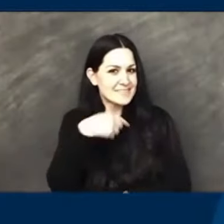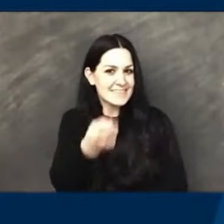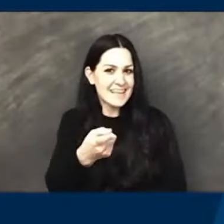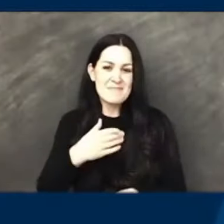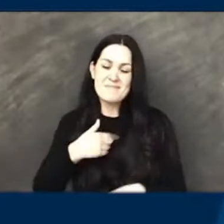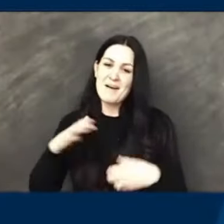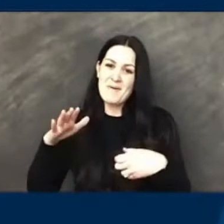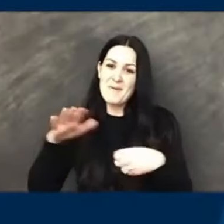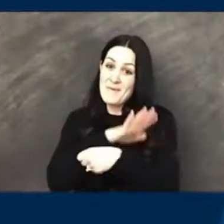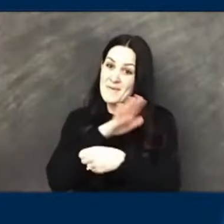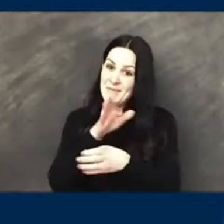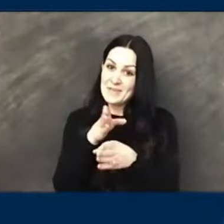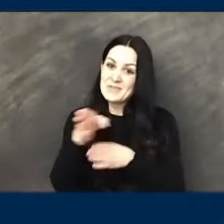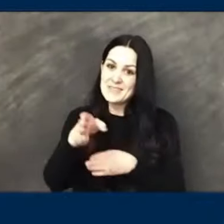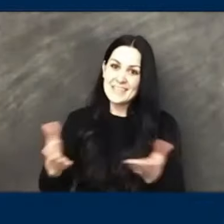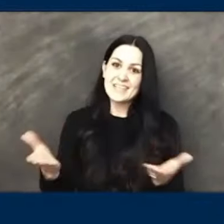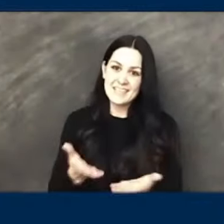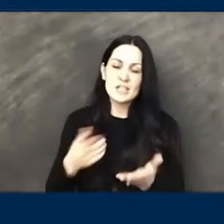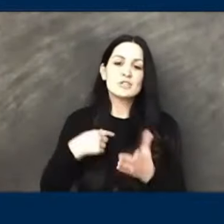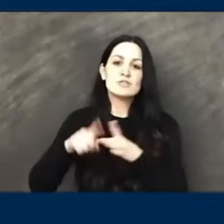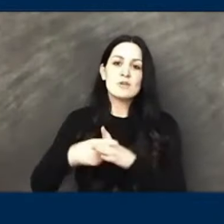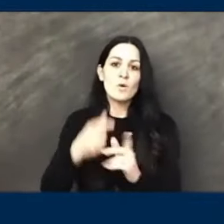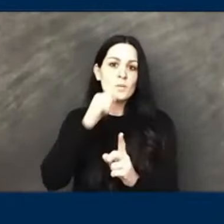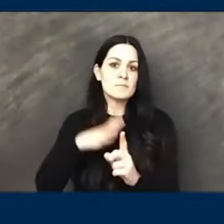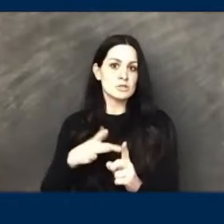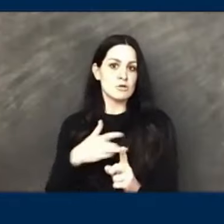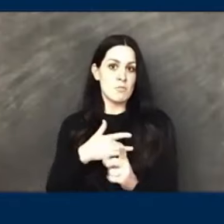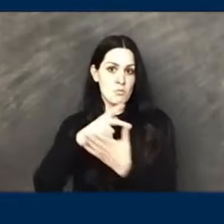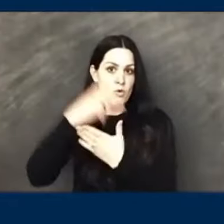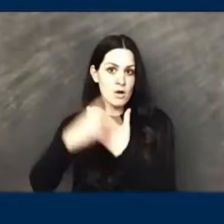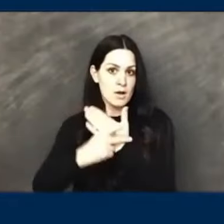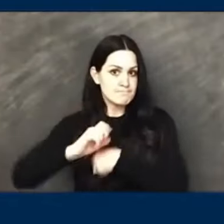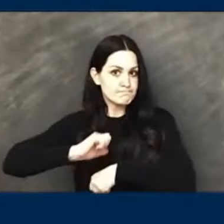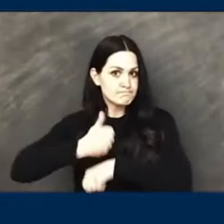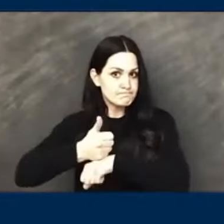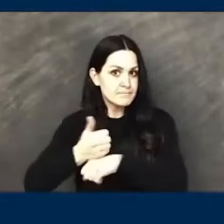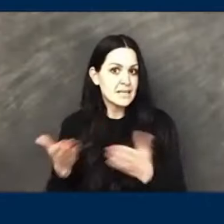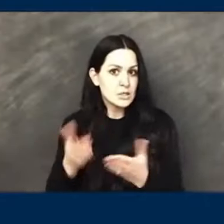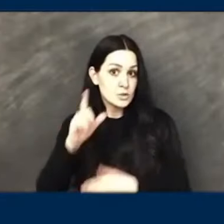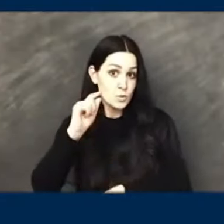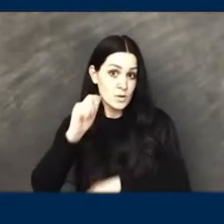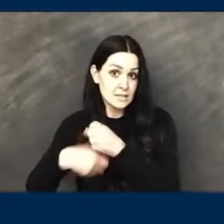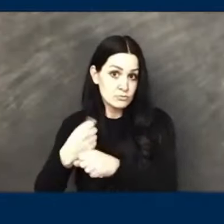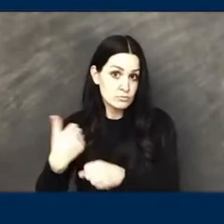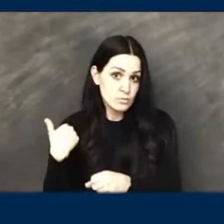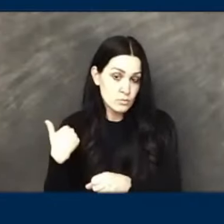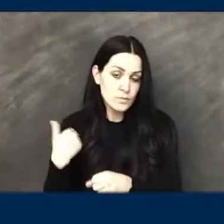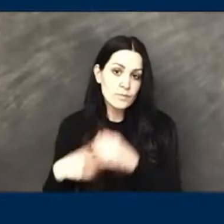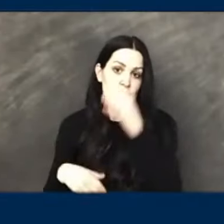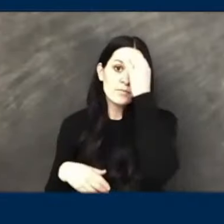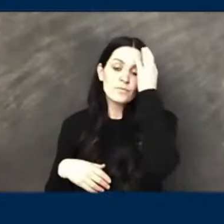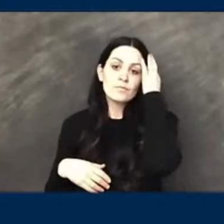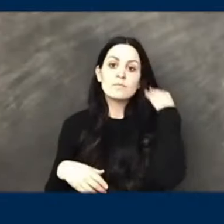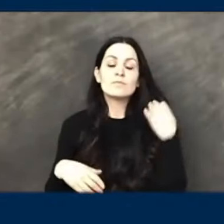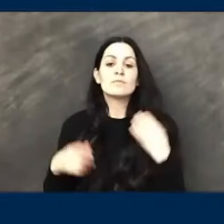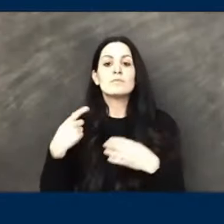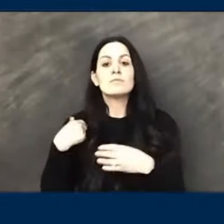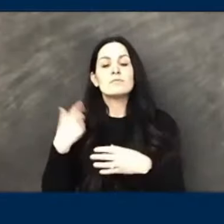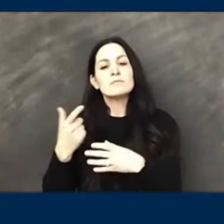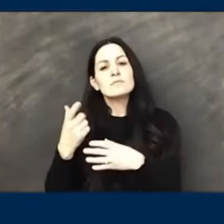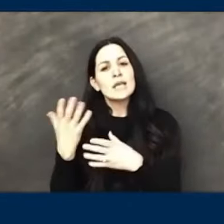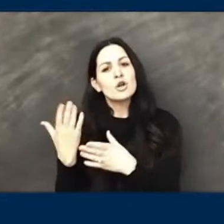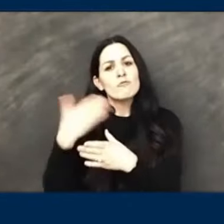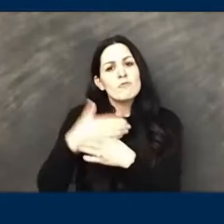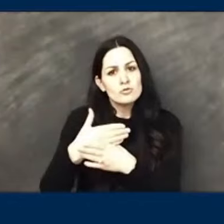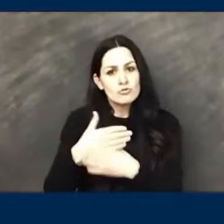career. I started the Women's Heart Program here about 20 years ago. I've been an interventional cardiologist on